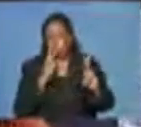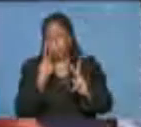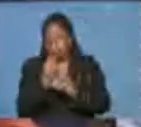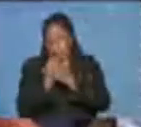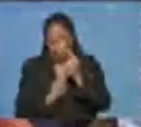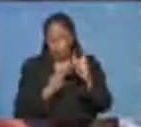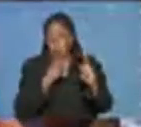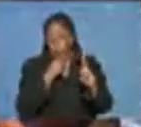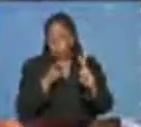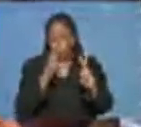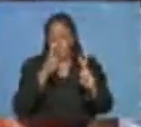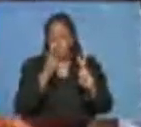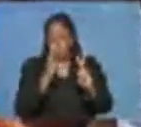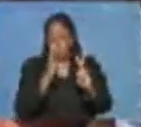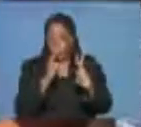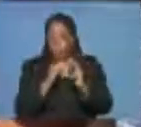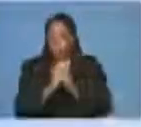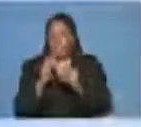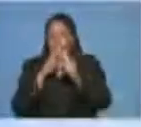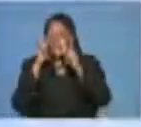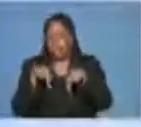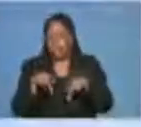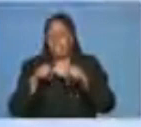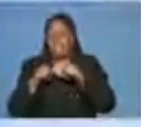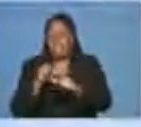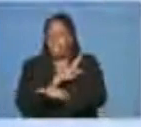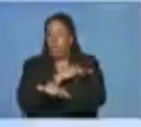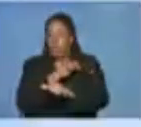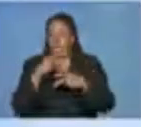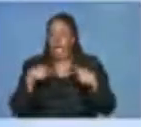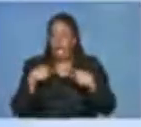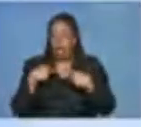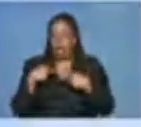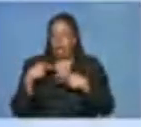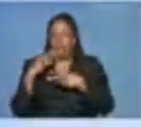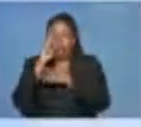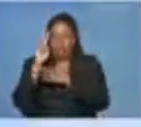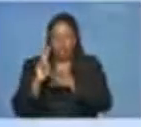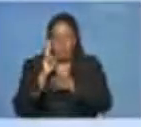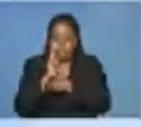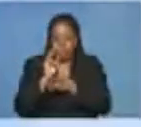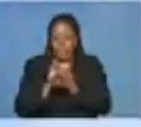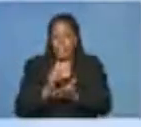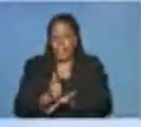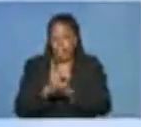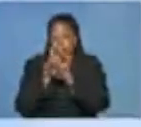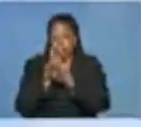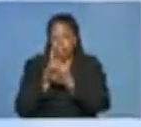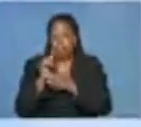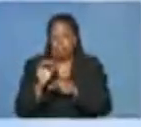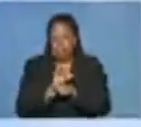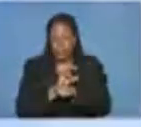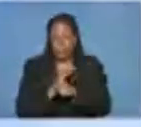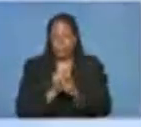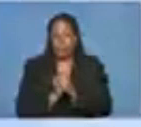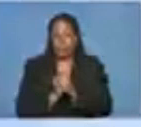The second victim is still detained in hospital. Yes, we have a short spotter, which has been very helpful to us. It